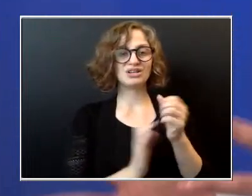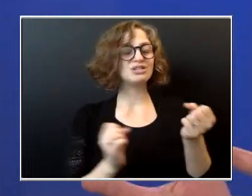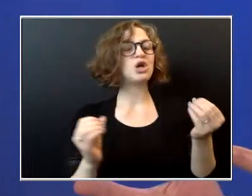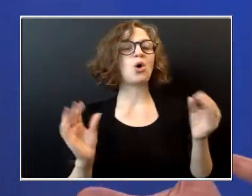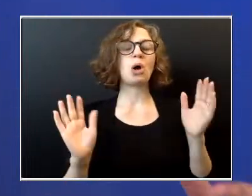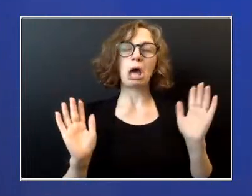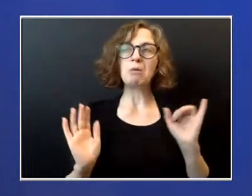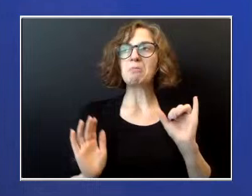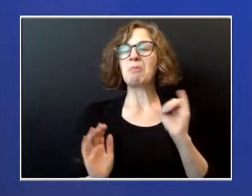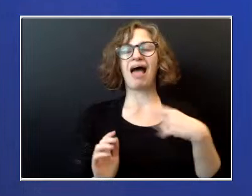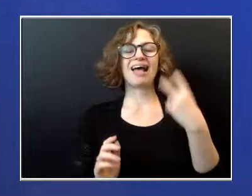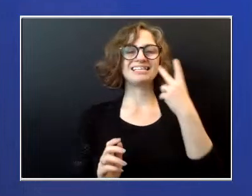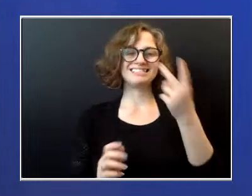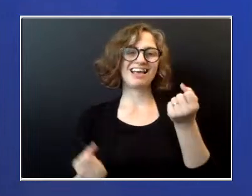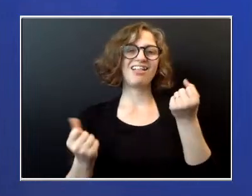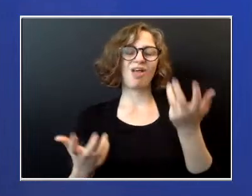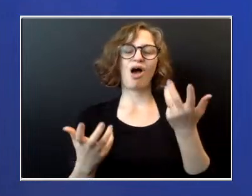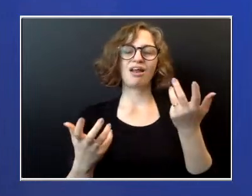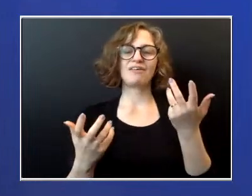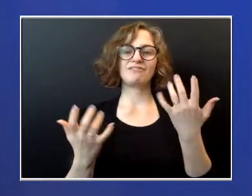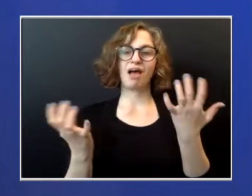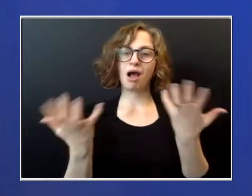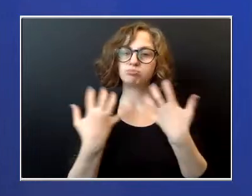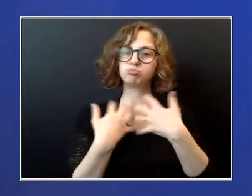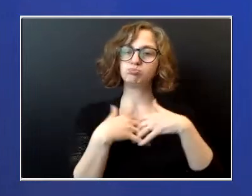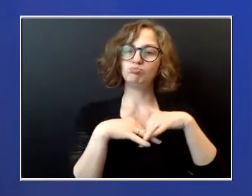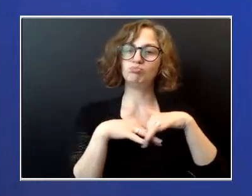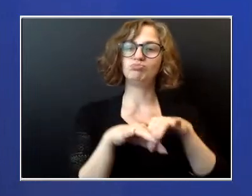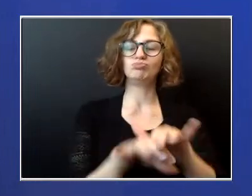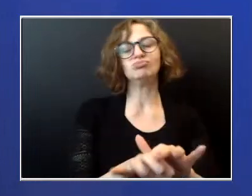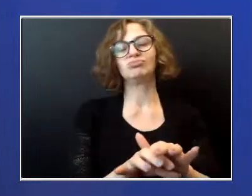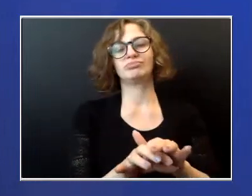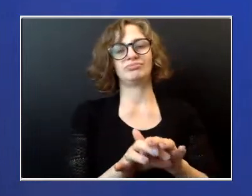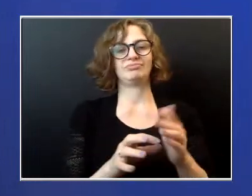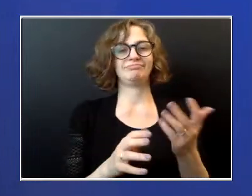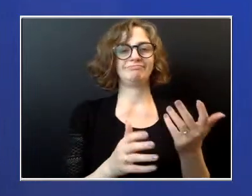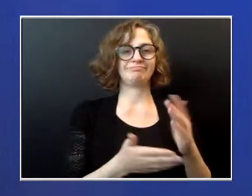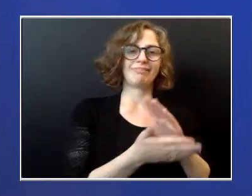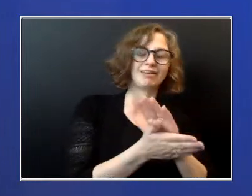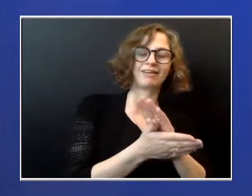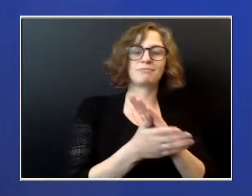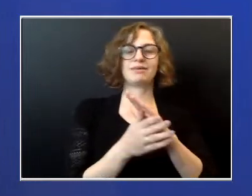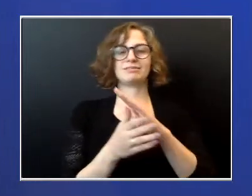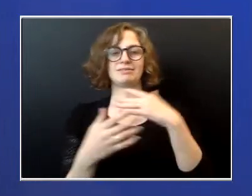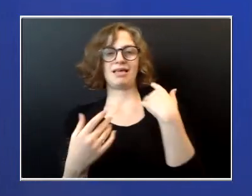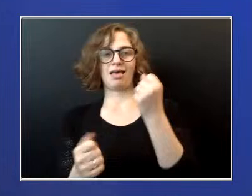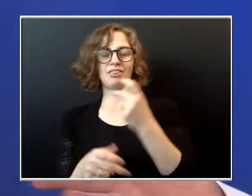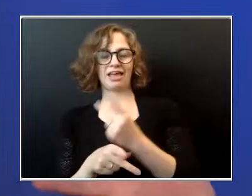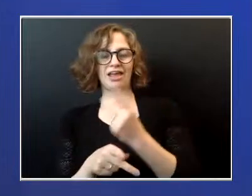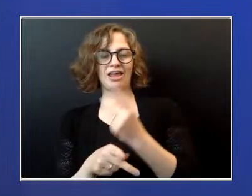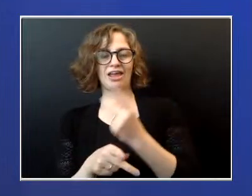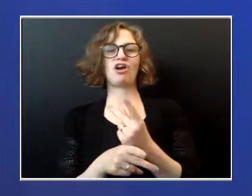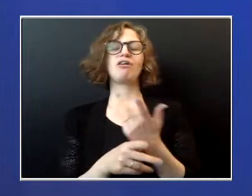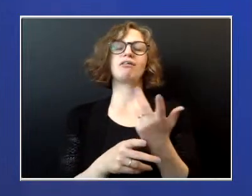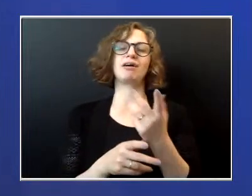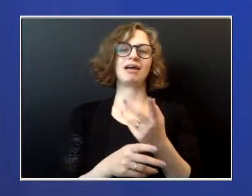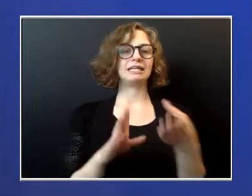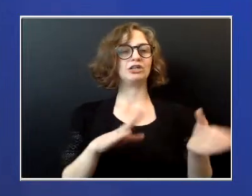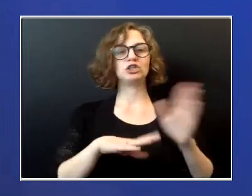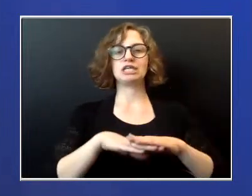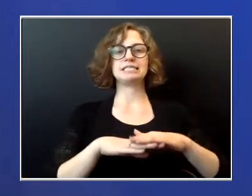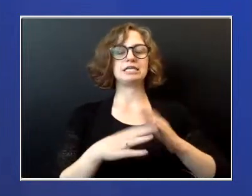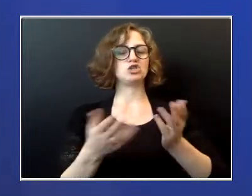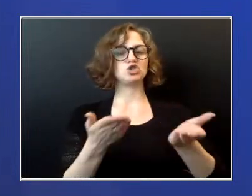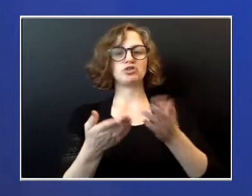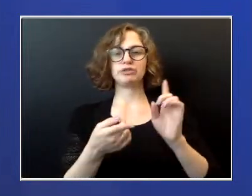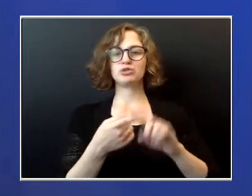synergy coming together at this time in alignment and increasing services through various service models. So, and genetic